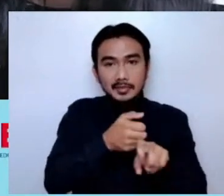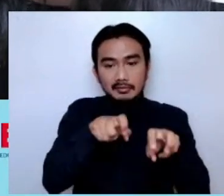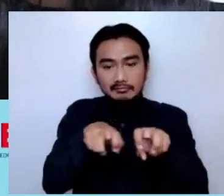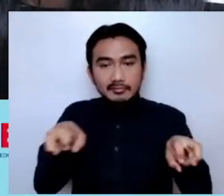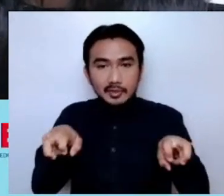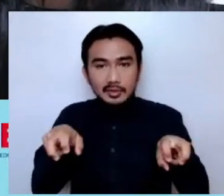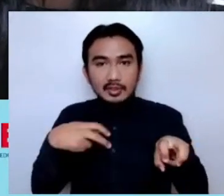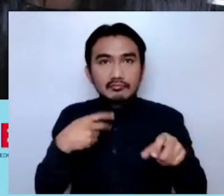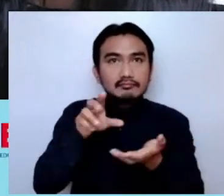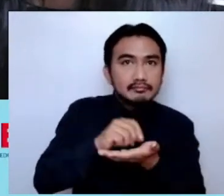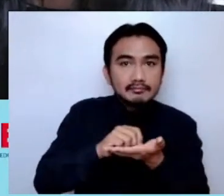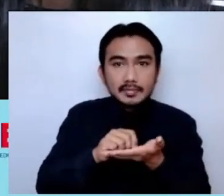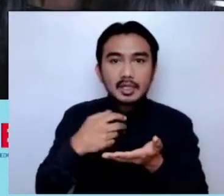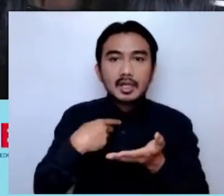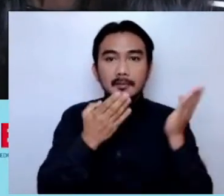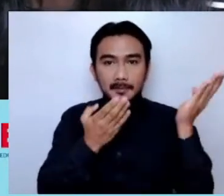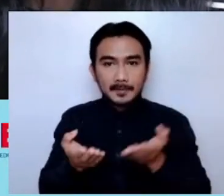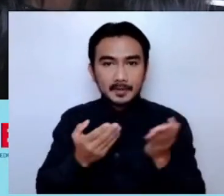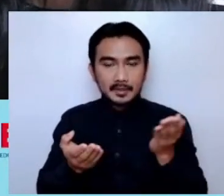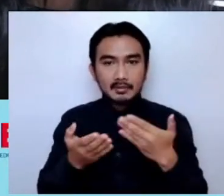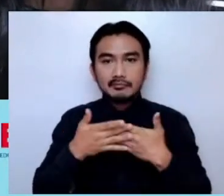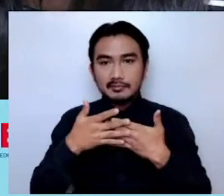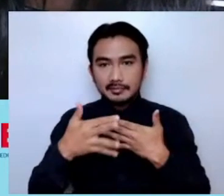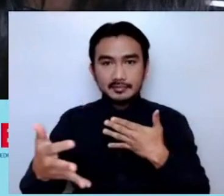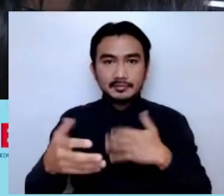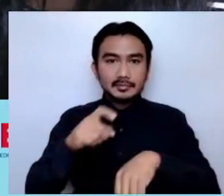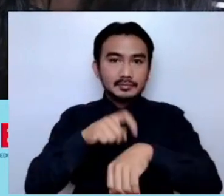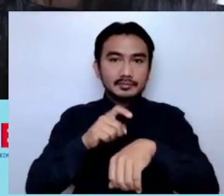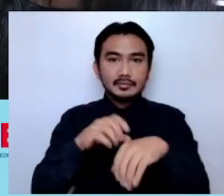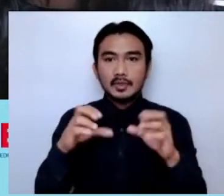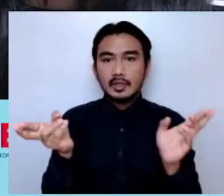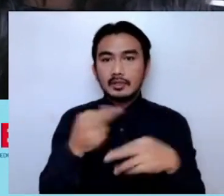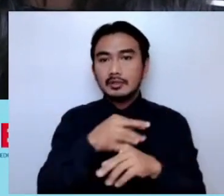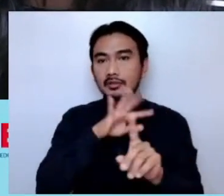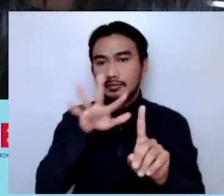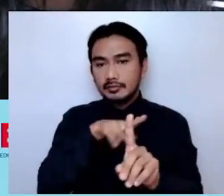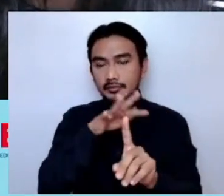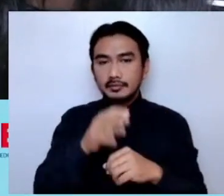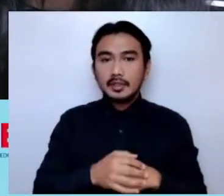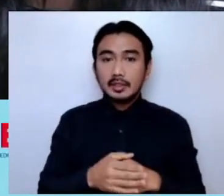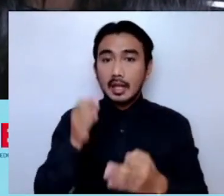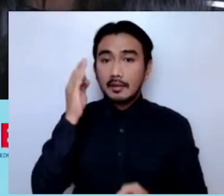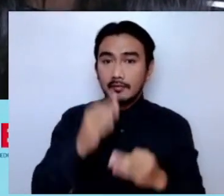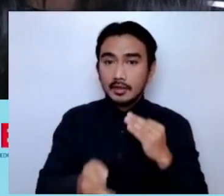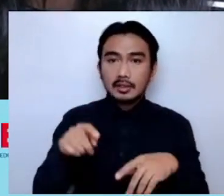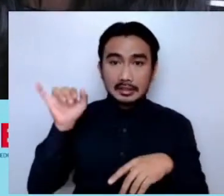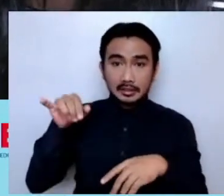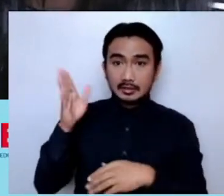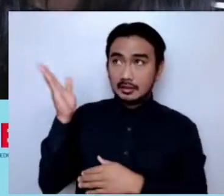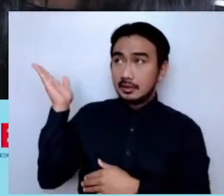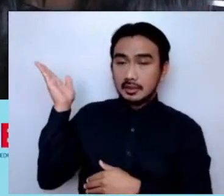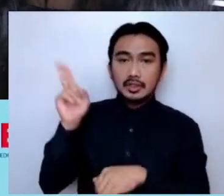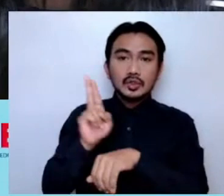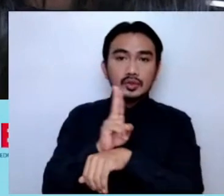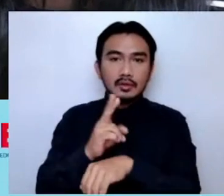throughout the duration of the classroom observation. Last thing to note, This form serves as the final rating